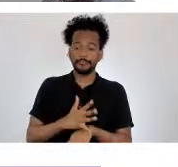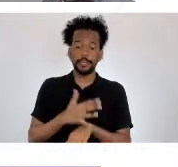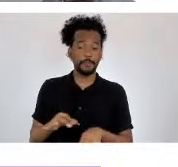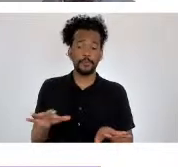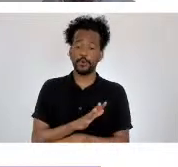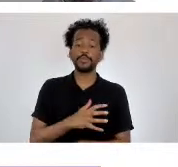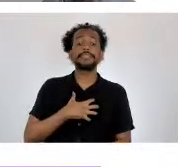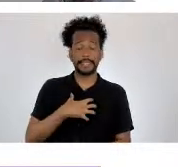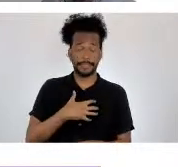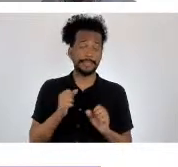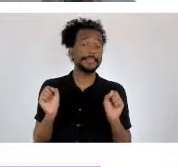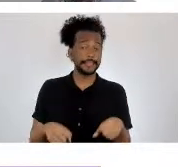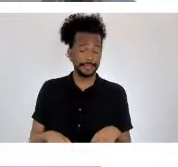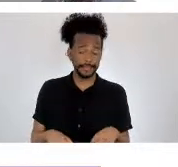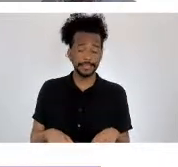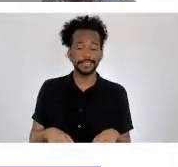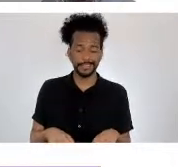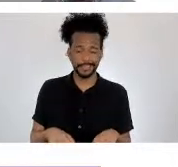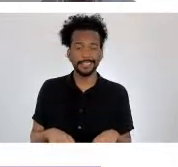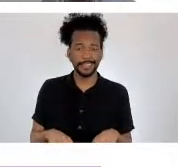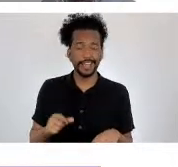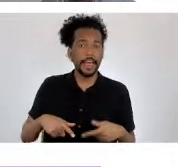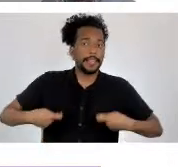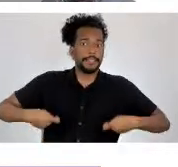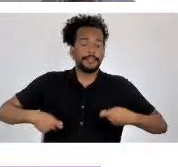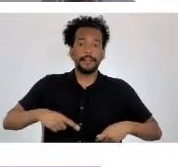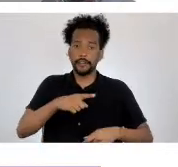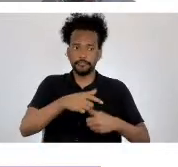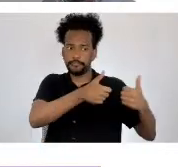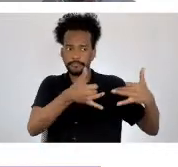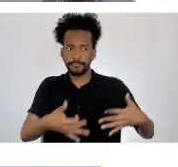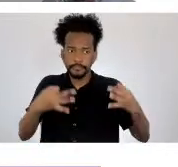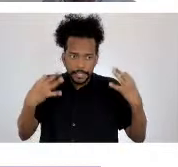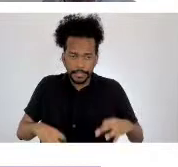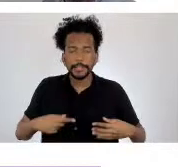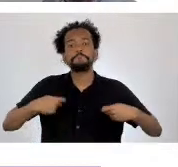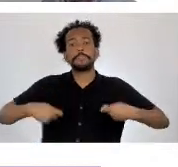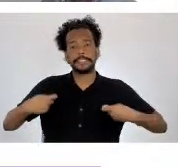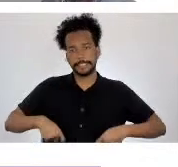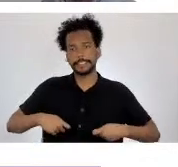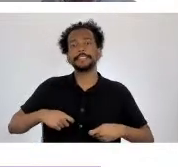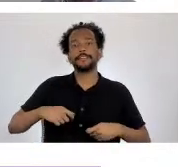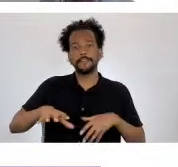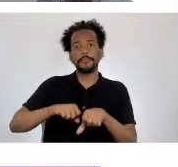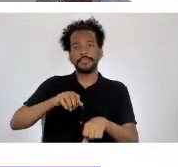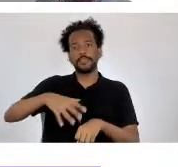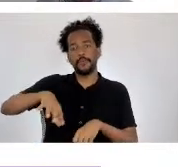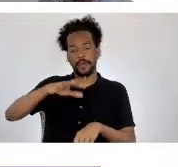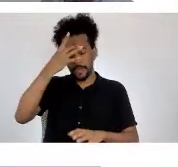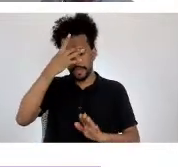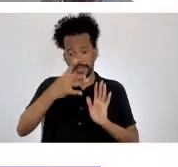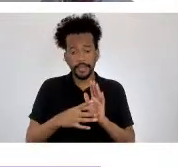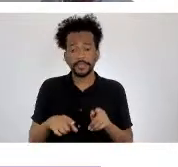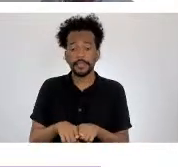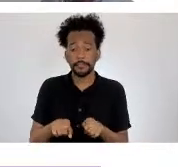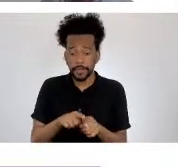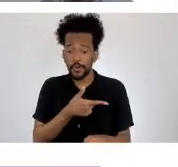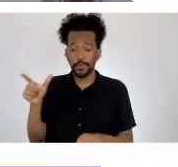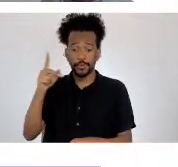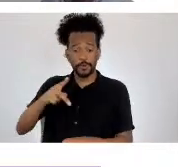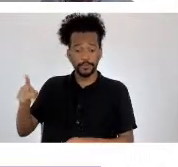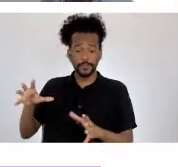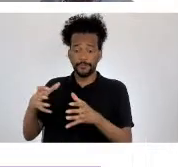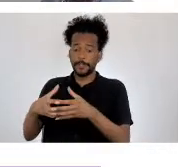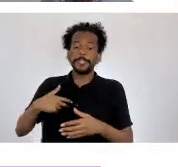AI training needs. And teachers also explained their ratings, and what comes across strongly is a predominant feeling of